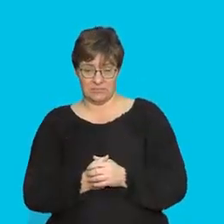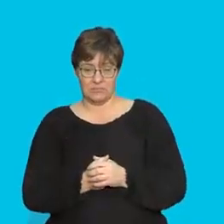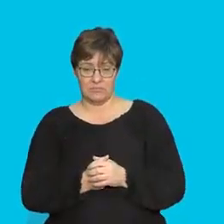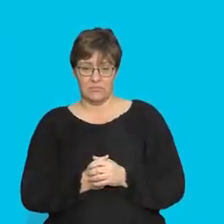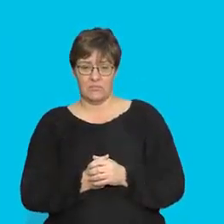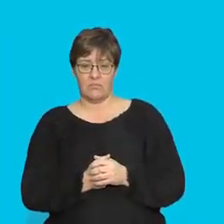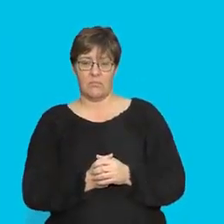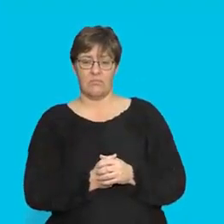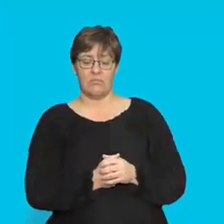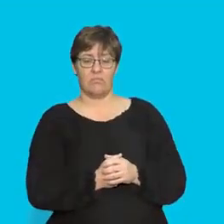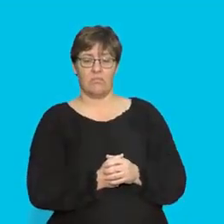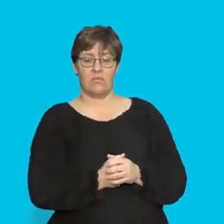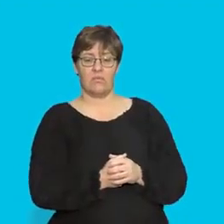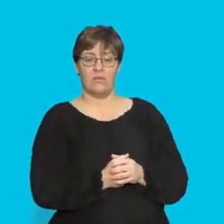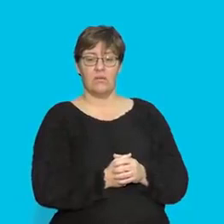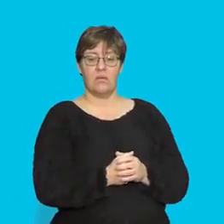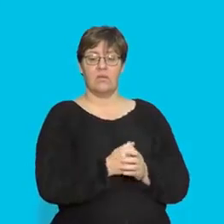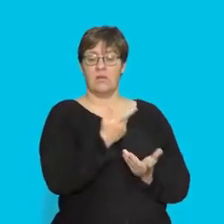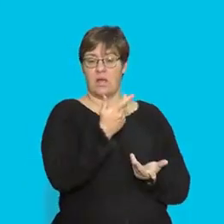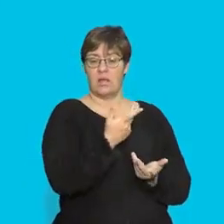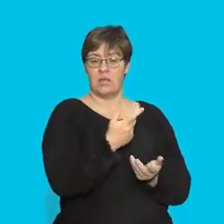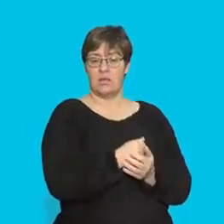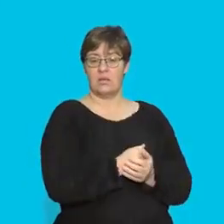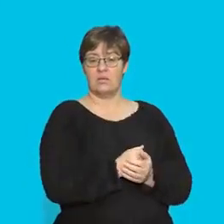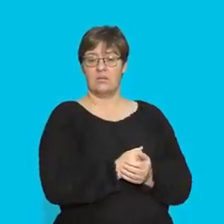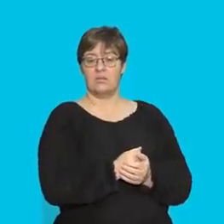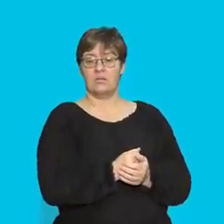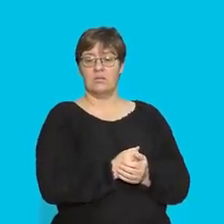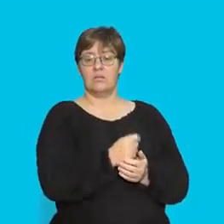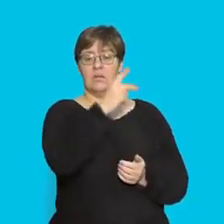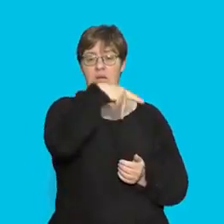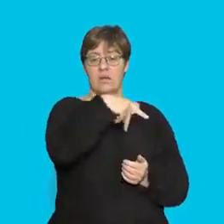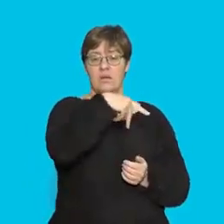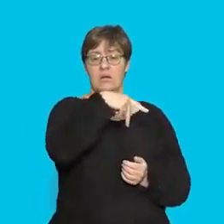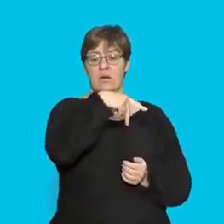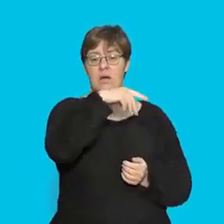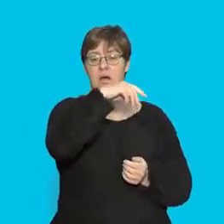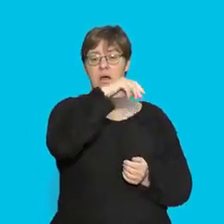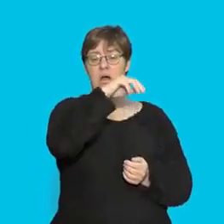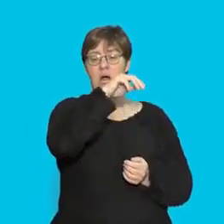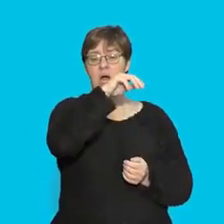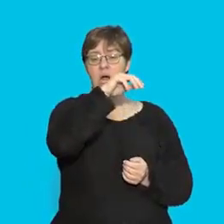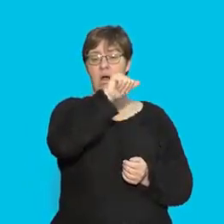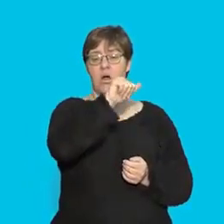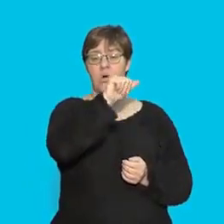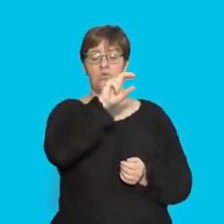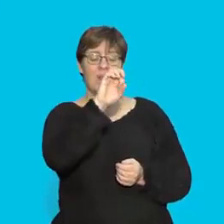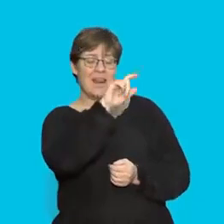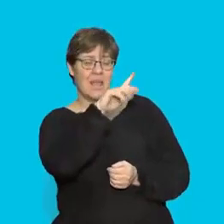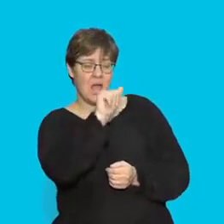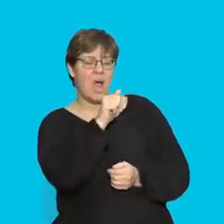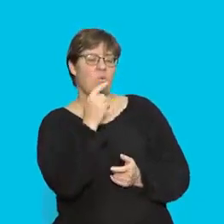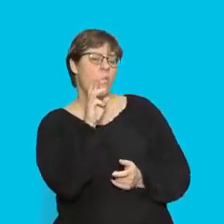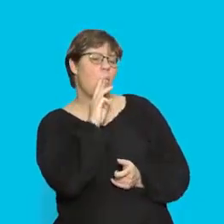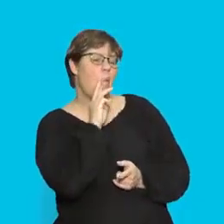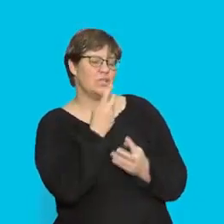Paramecium species. If you grew Paramecium aurelia all by itself